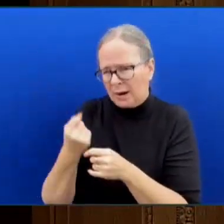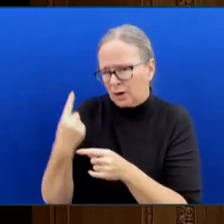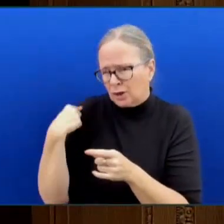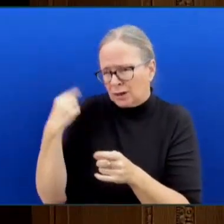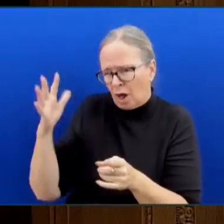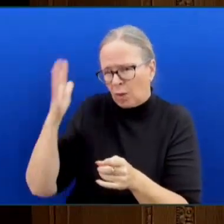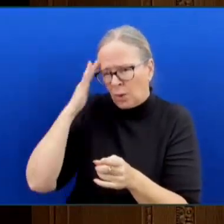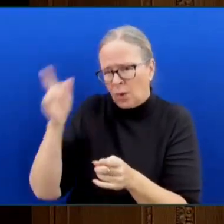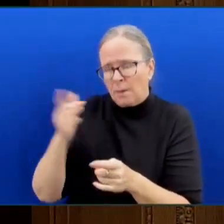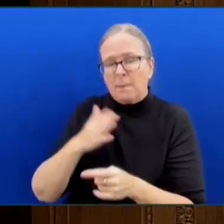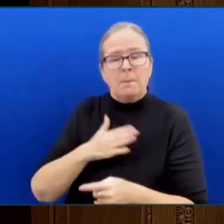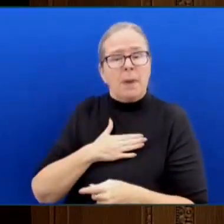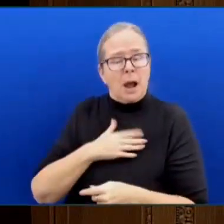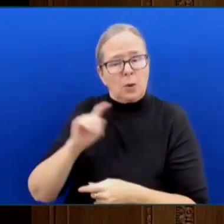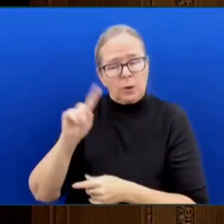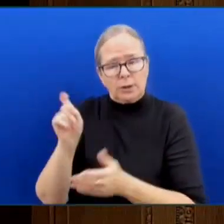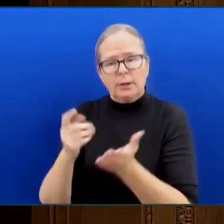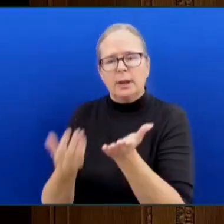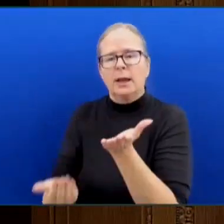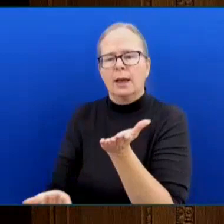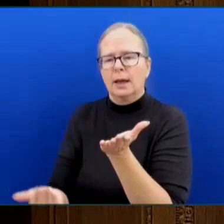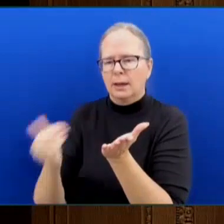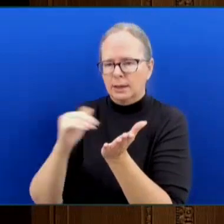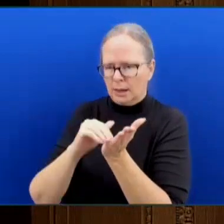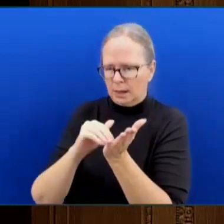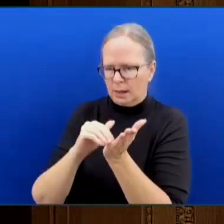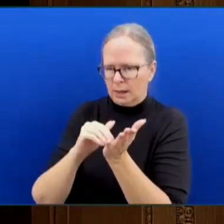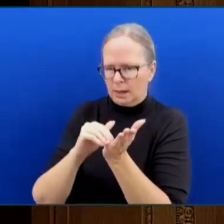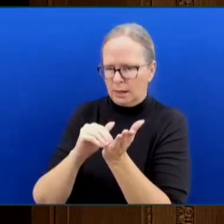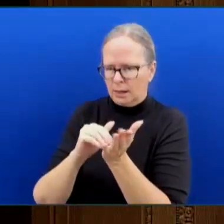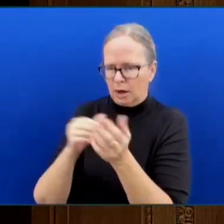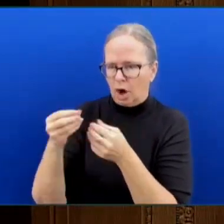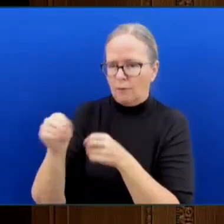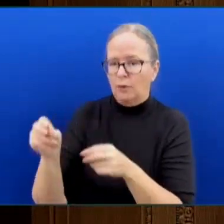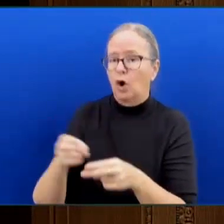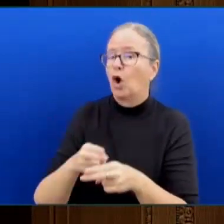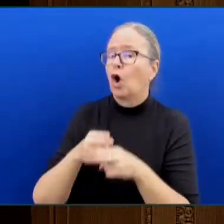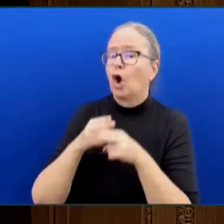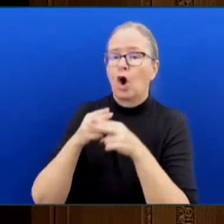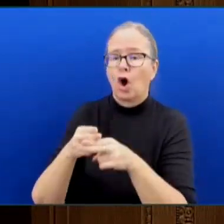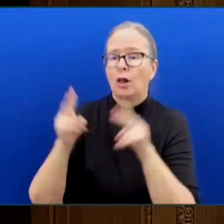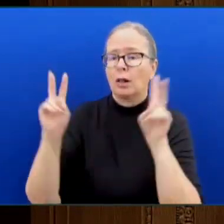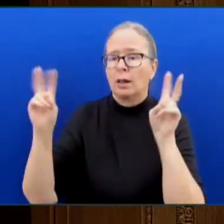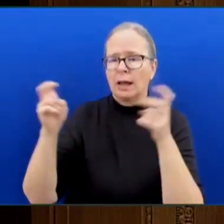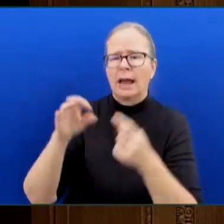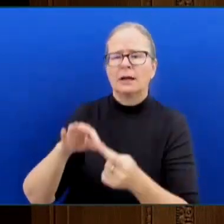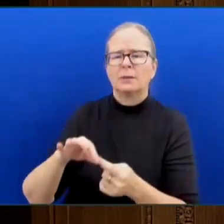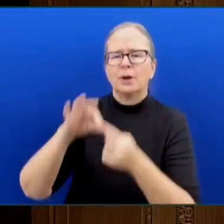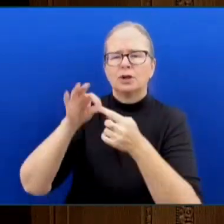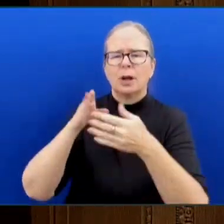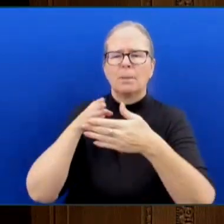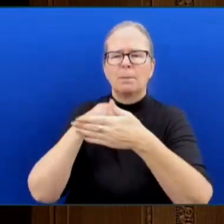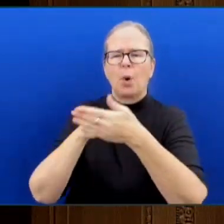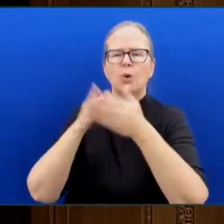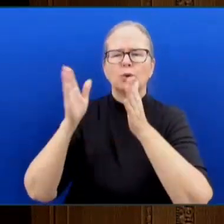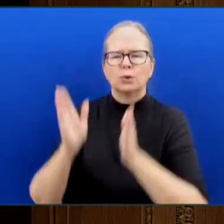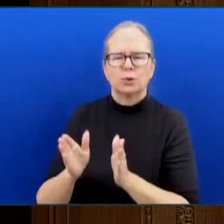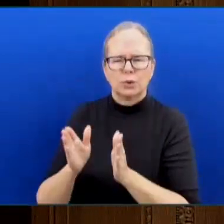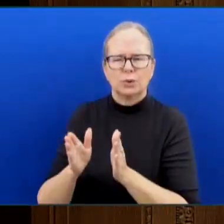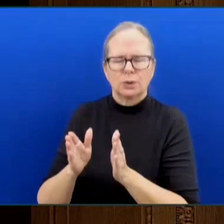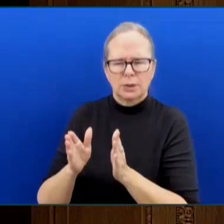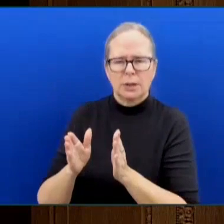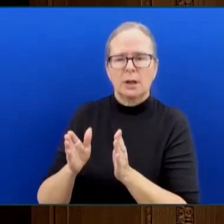created specifically for the purpose that the public could have the confidence that in circumstances where there might be a